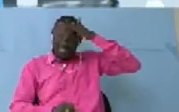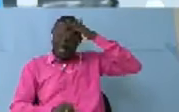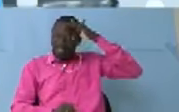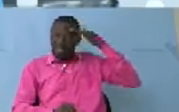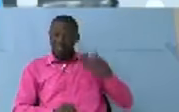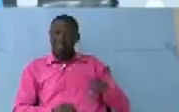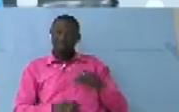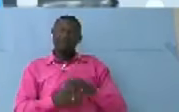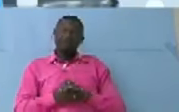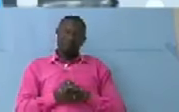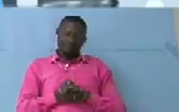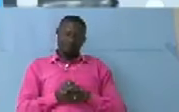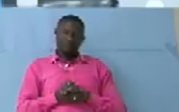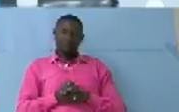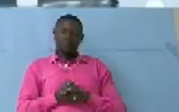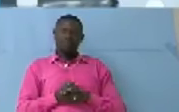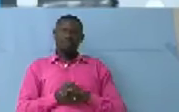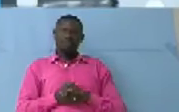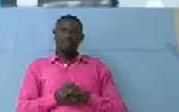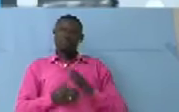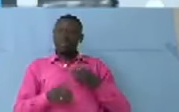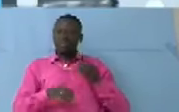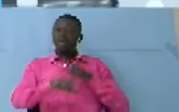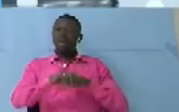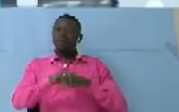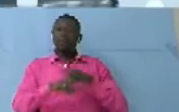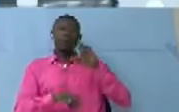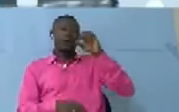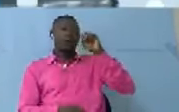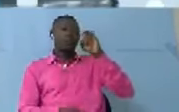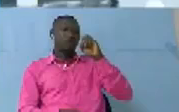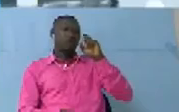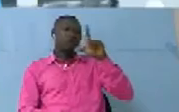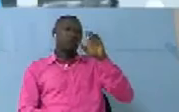So Jelong solo ko komisano sani soko